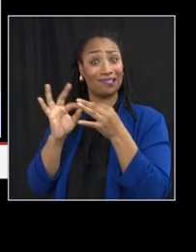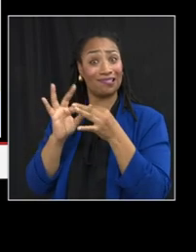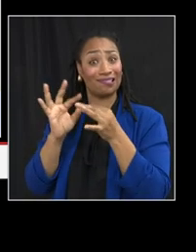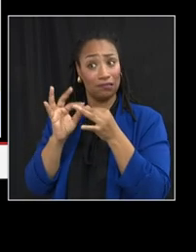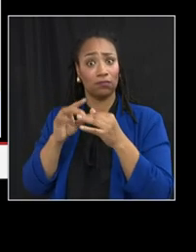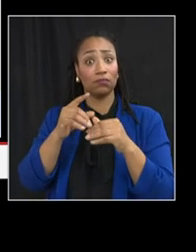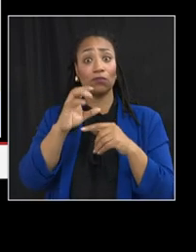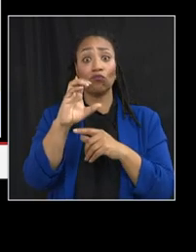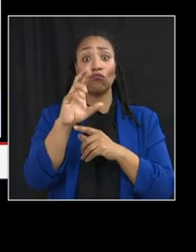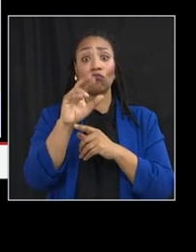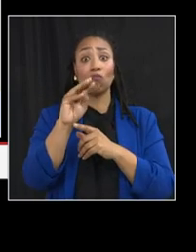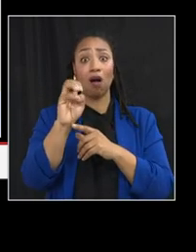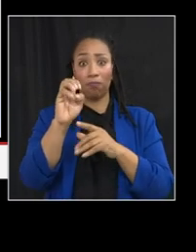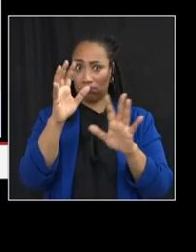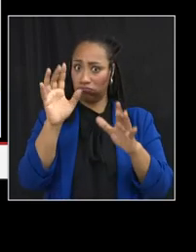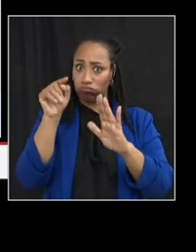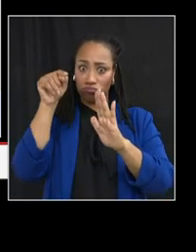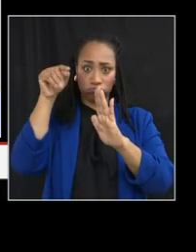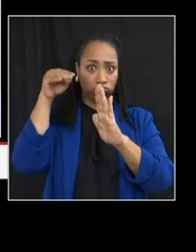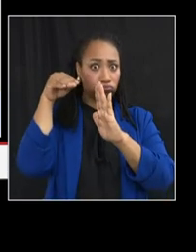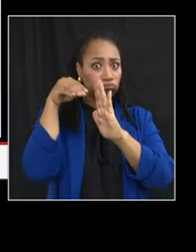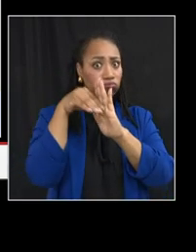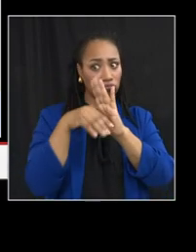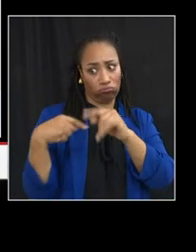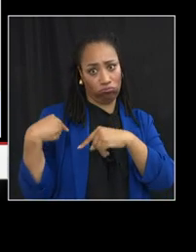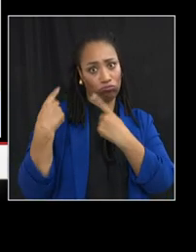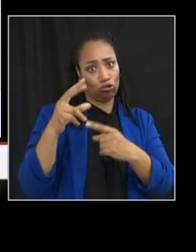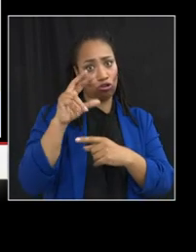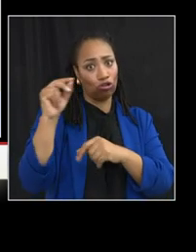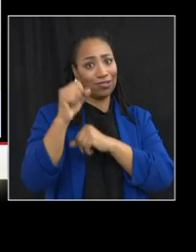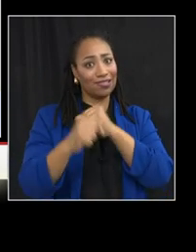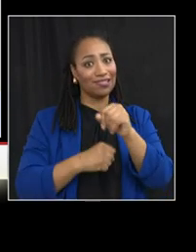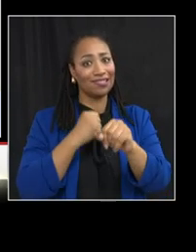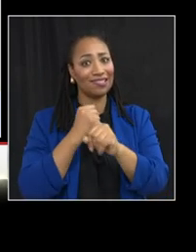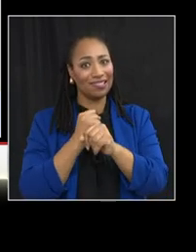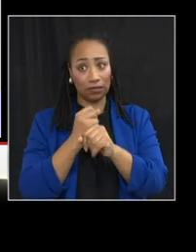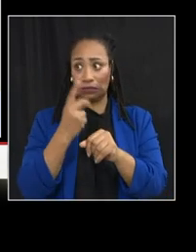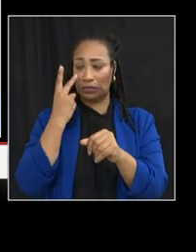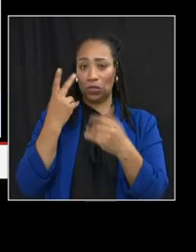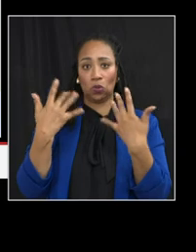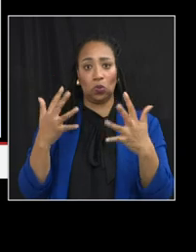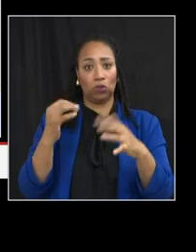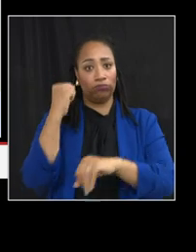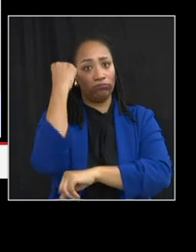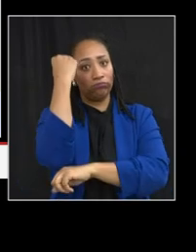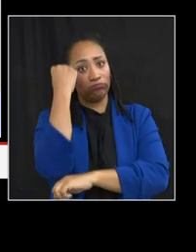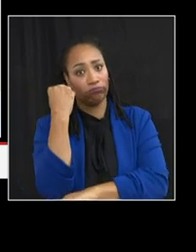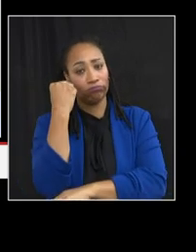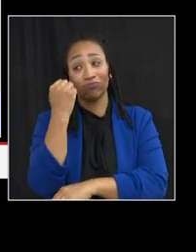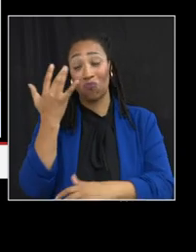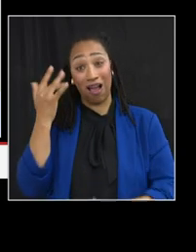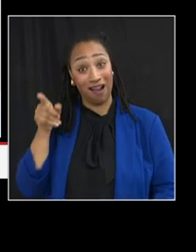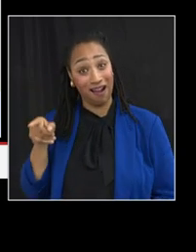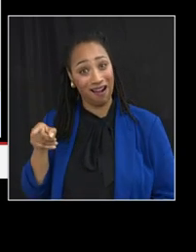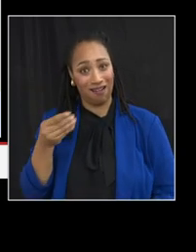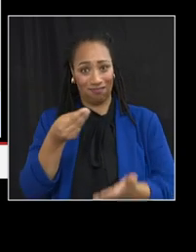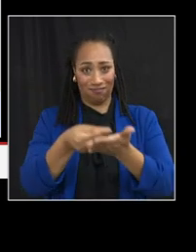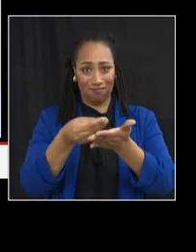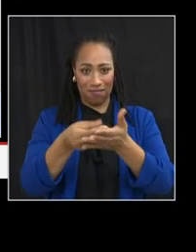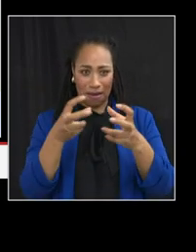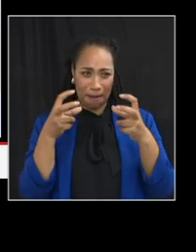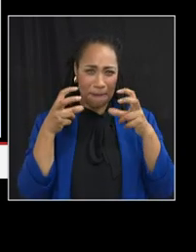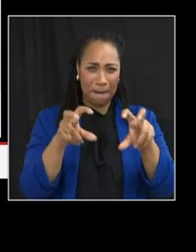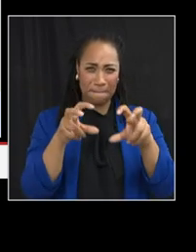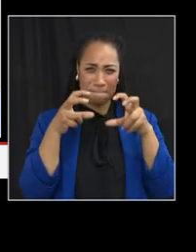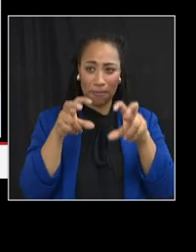3 decades. That not only is a result of the investments the mayor has made in MPD to put them on a path to getting to